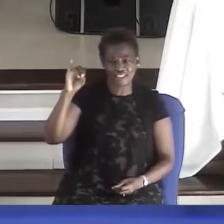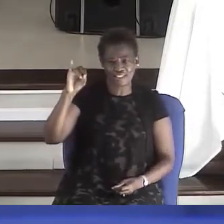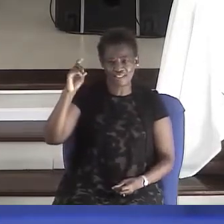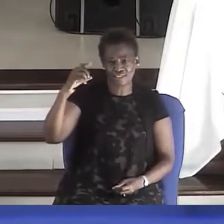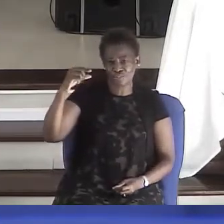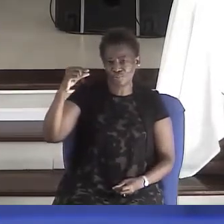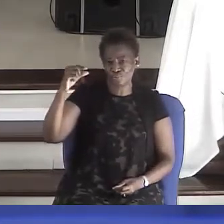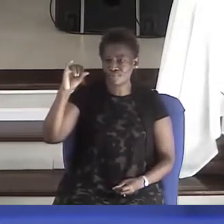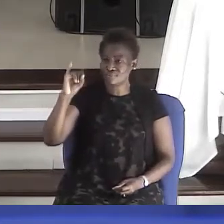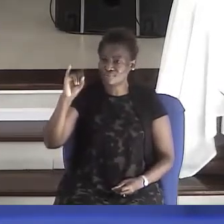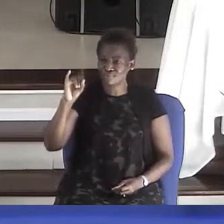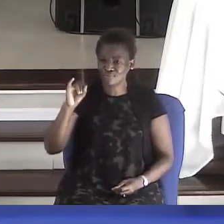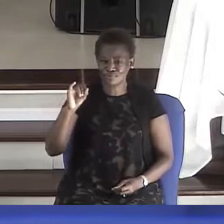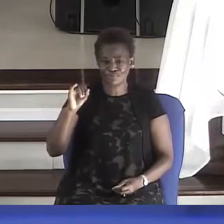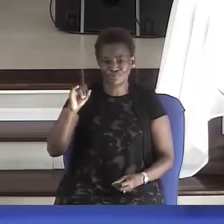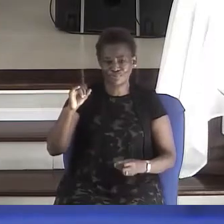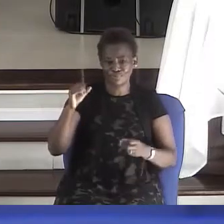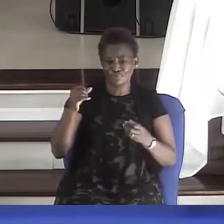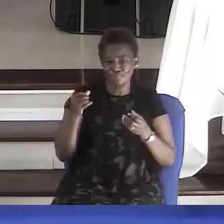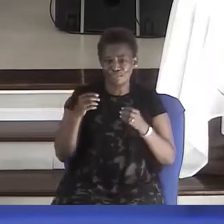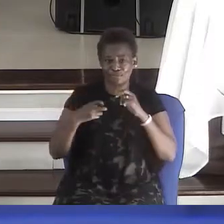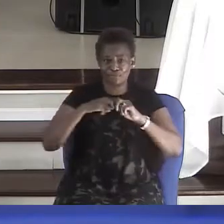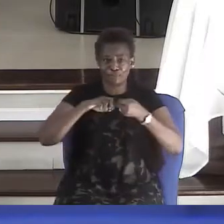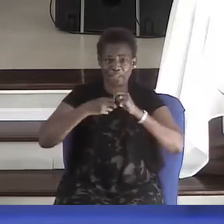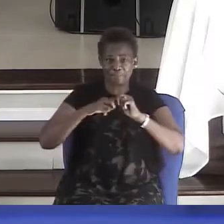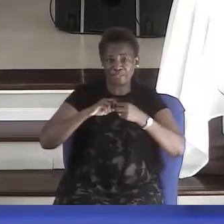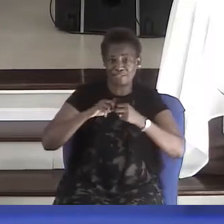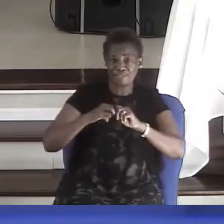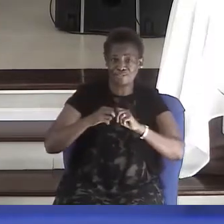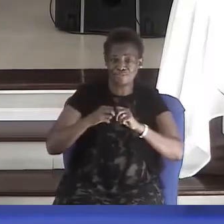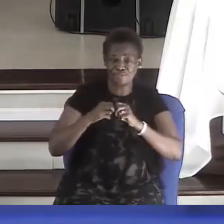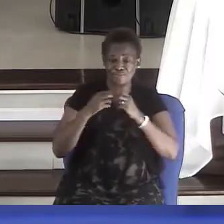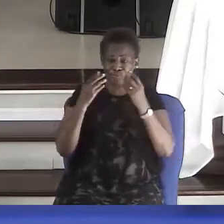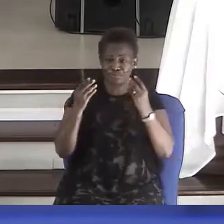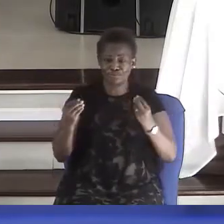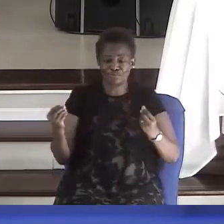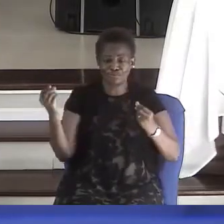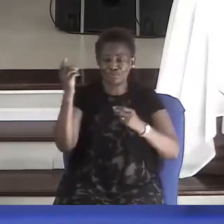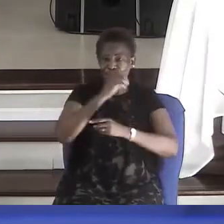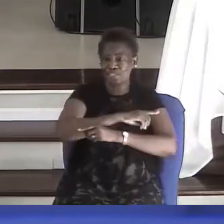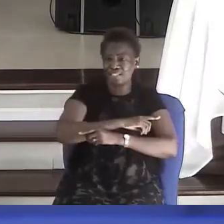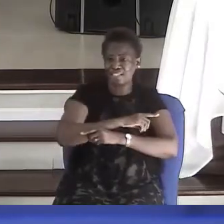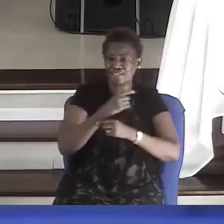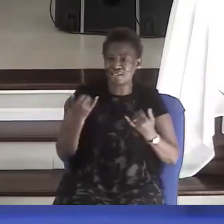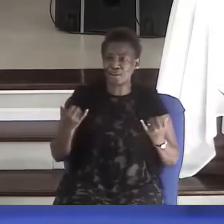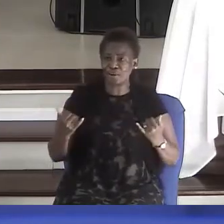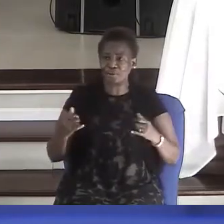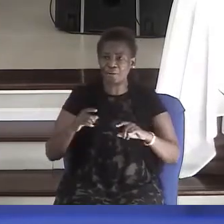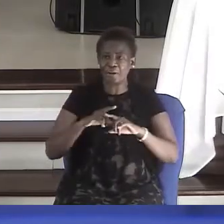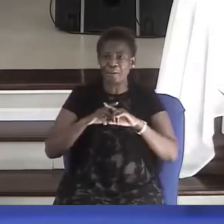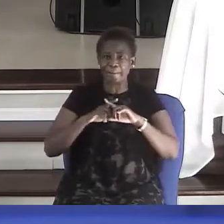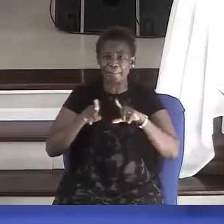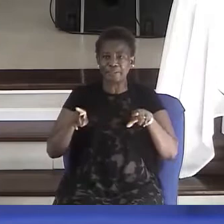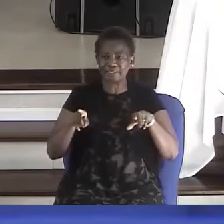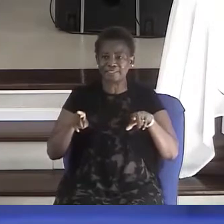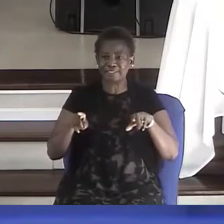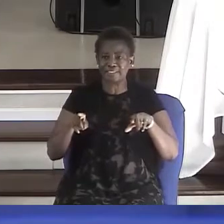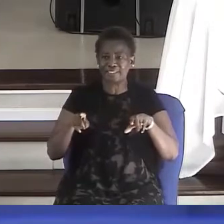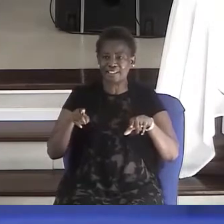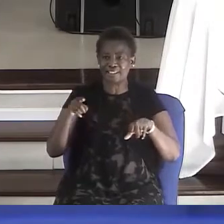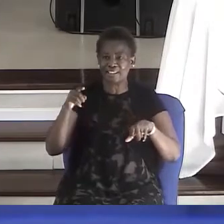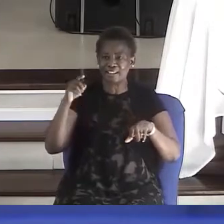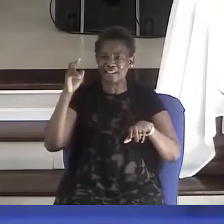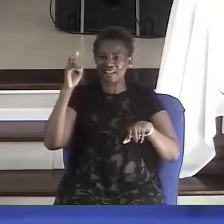have in the media are recording so that they'll be able